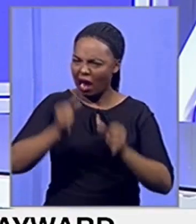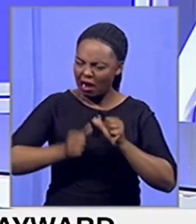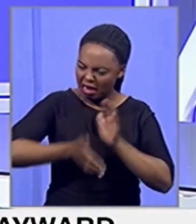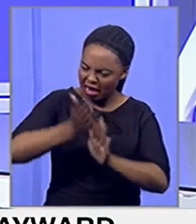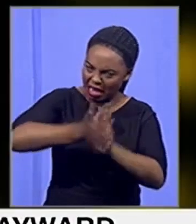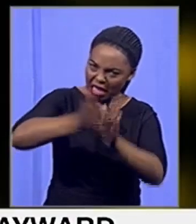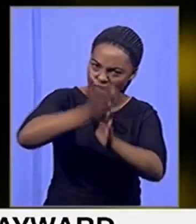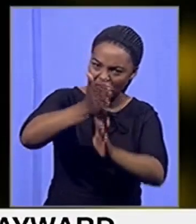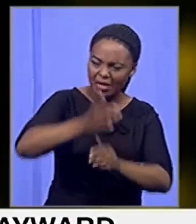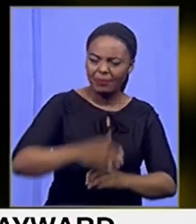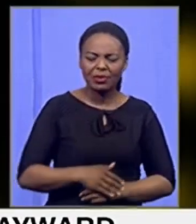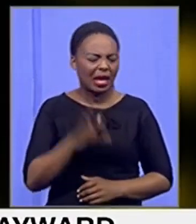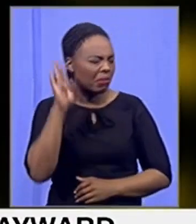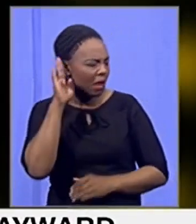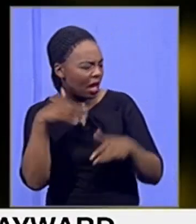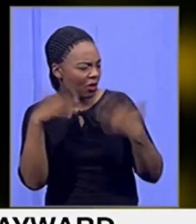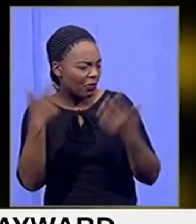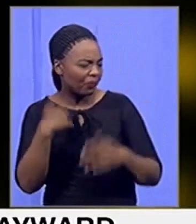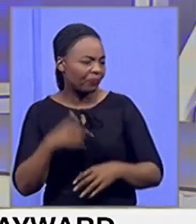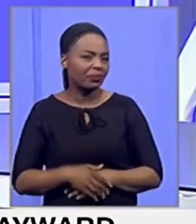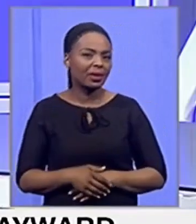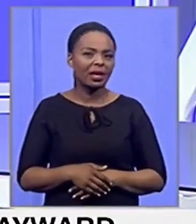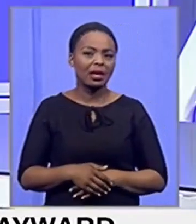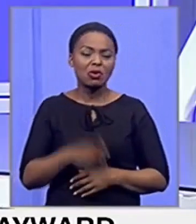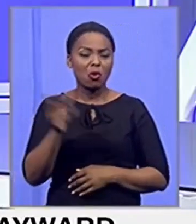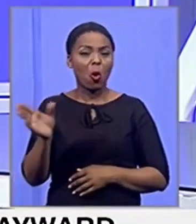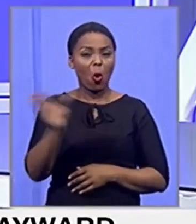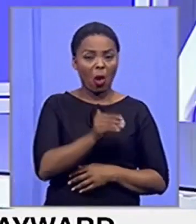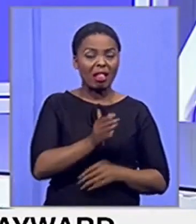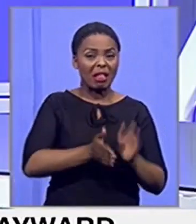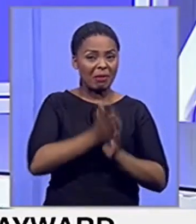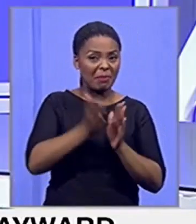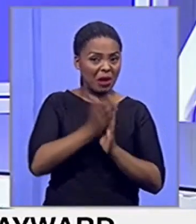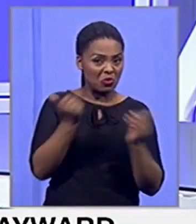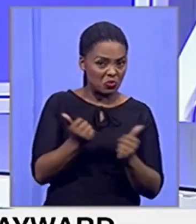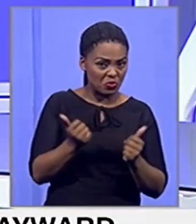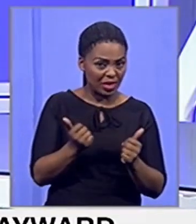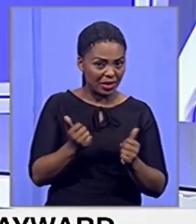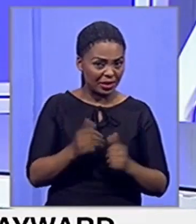Ka se ka le go o di mathile ka fela tsona ka nako e le nngwe?